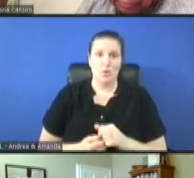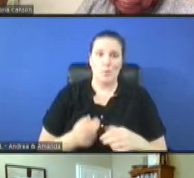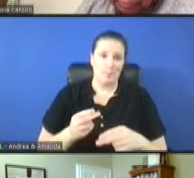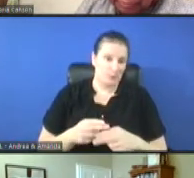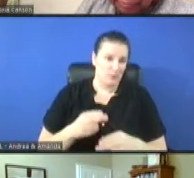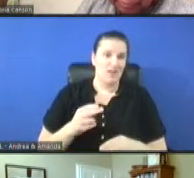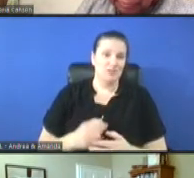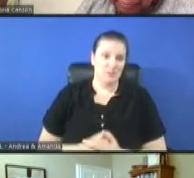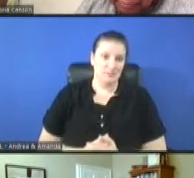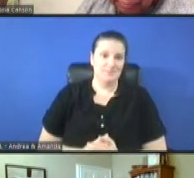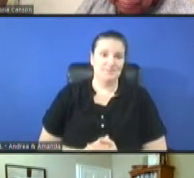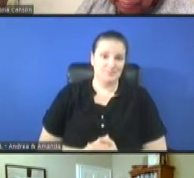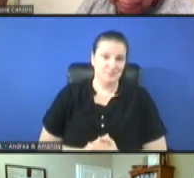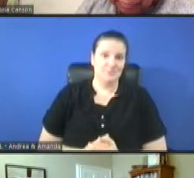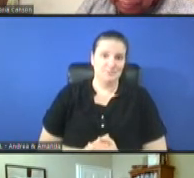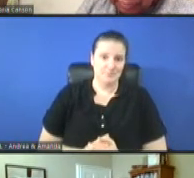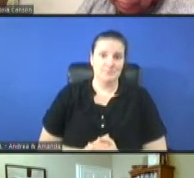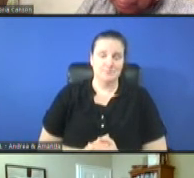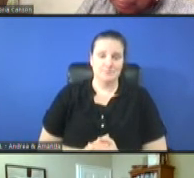reputations. And so